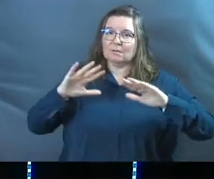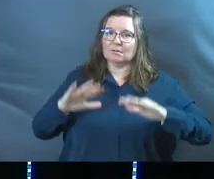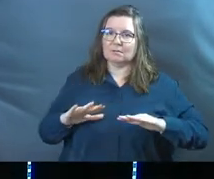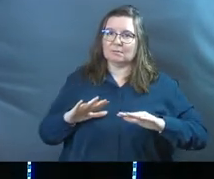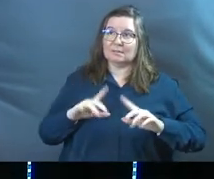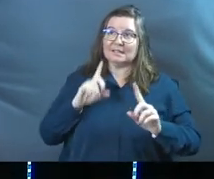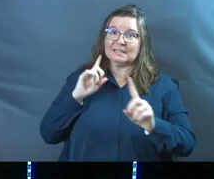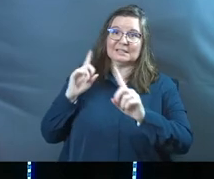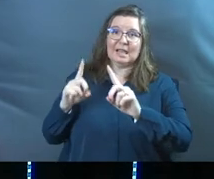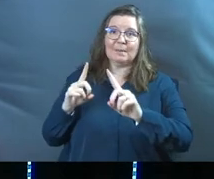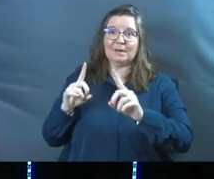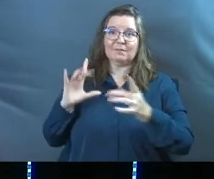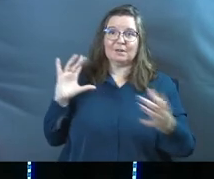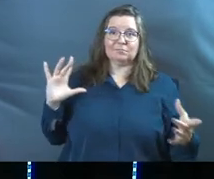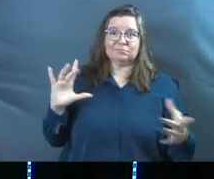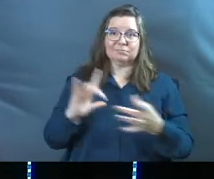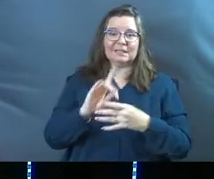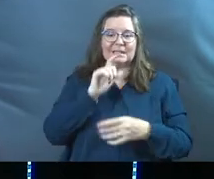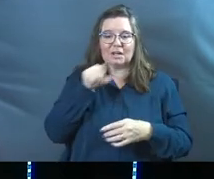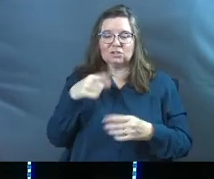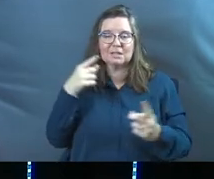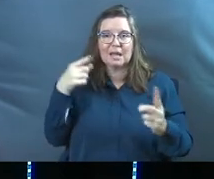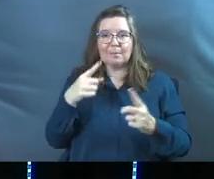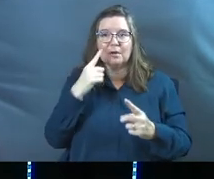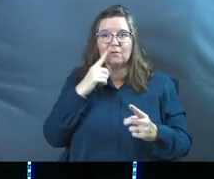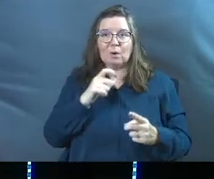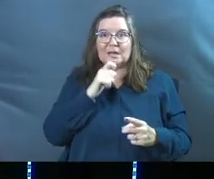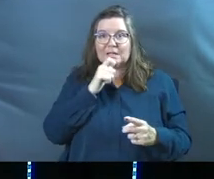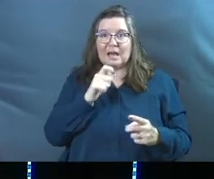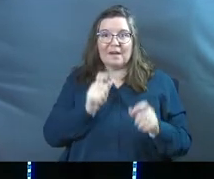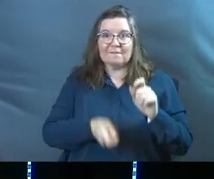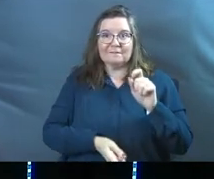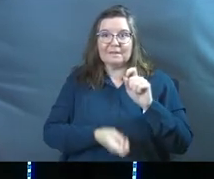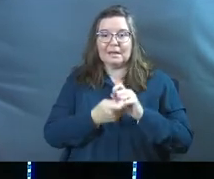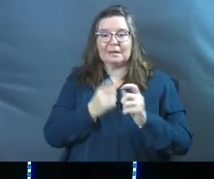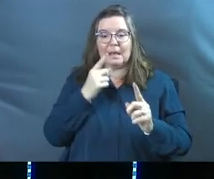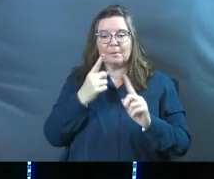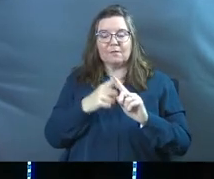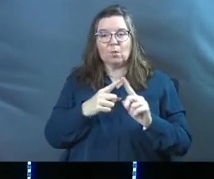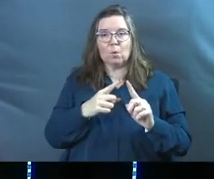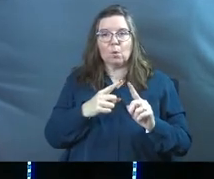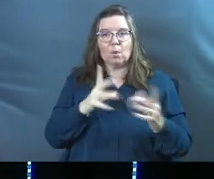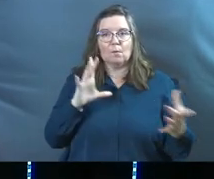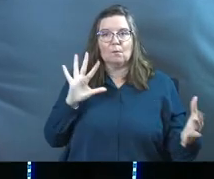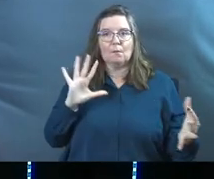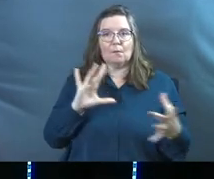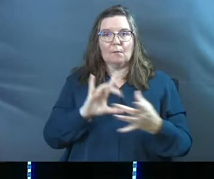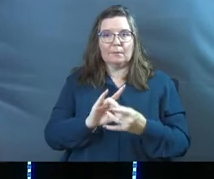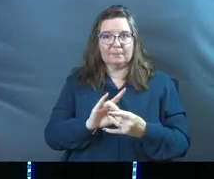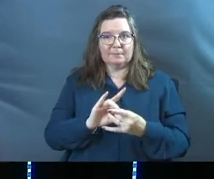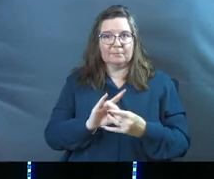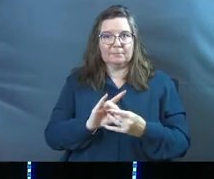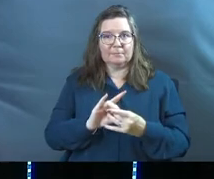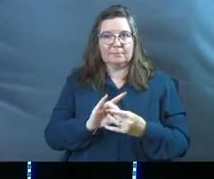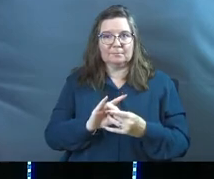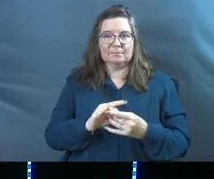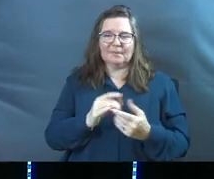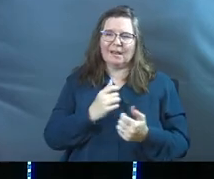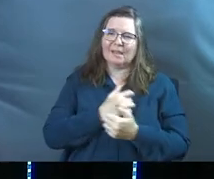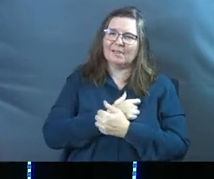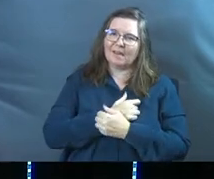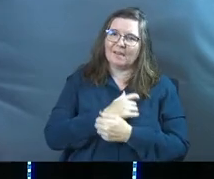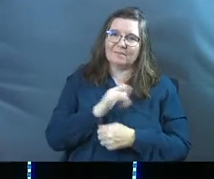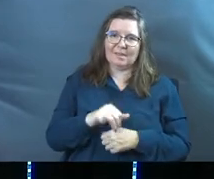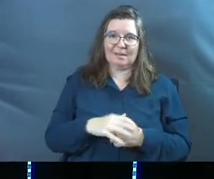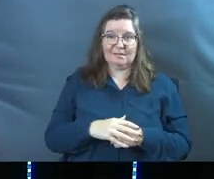He's aiming for reconciliation. He's not just aiming for not vengeance. He's aiming for reconciliation. I love